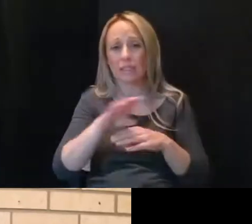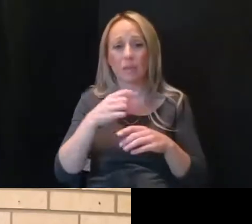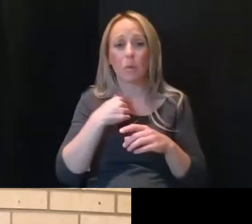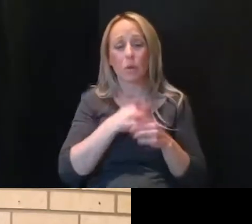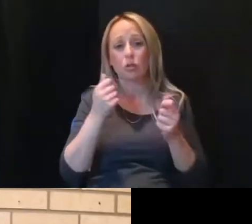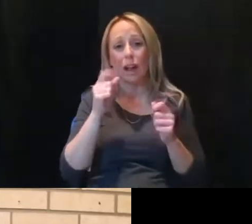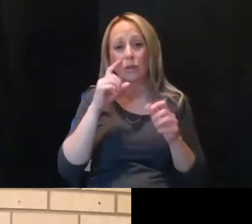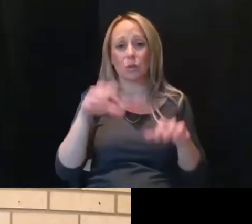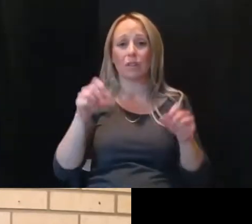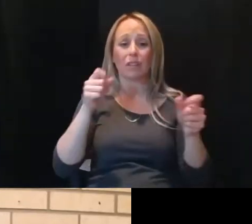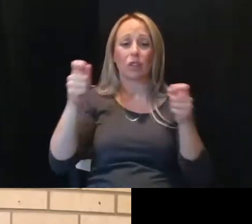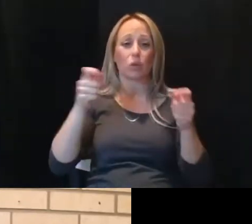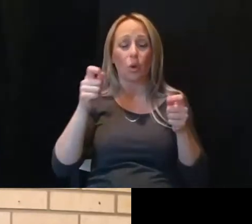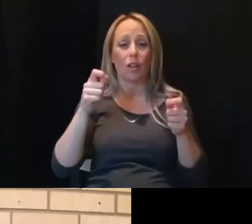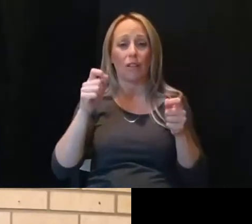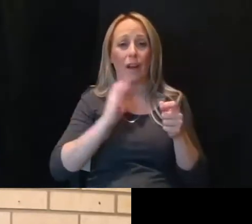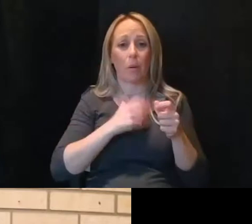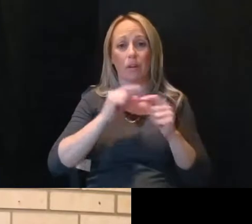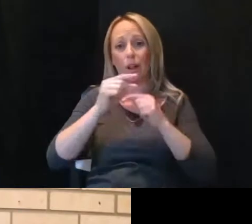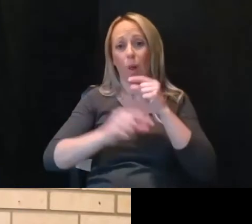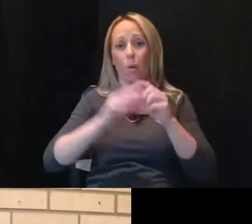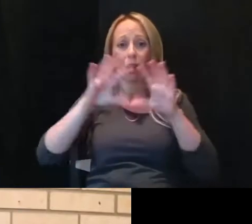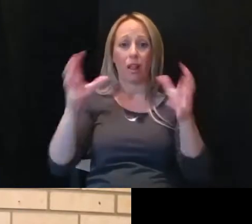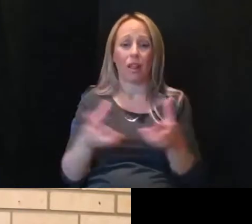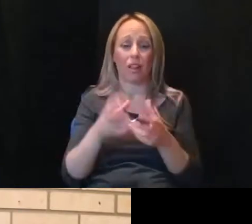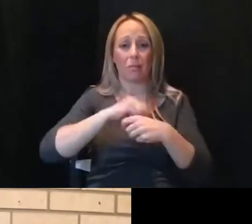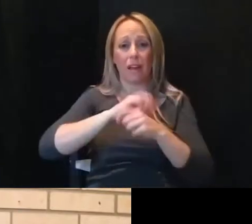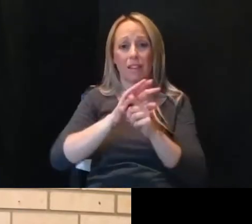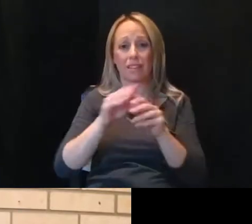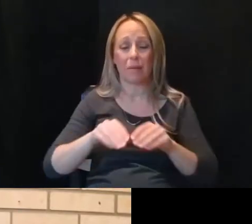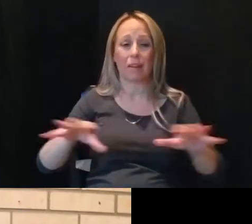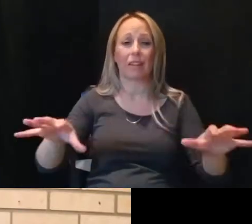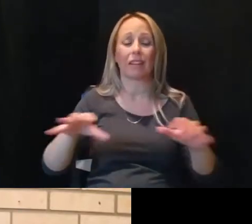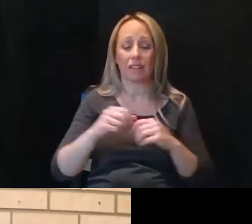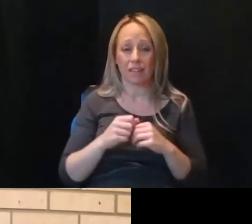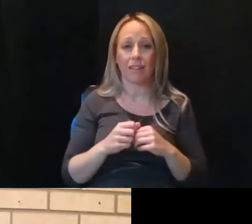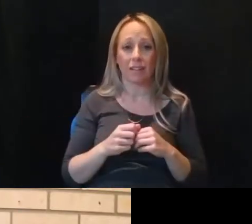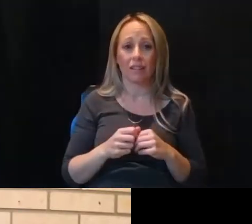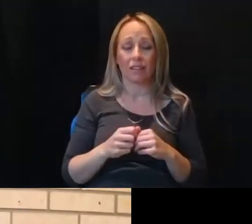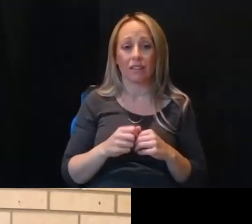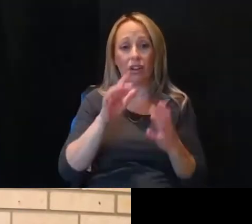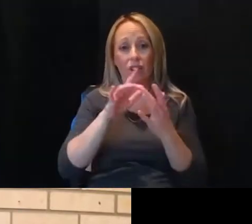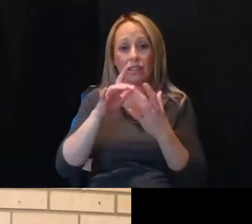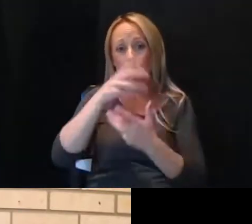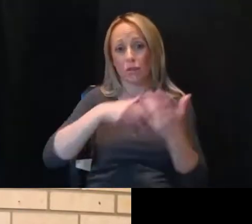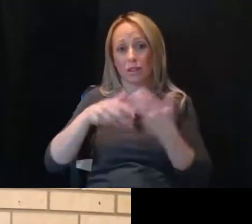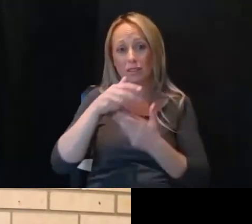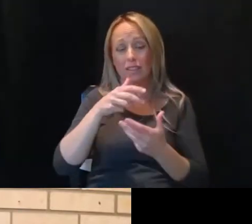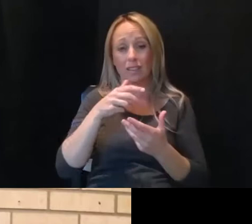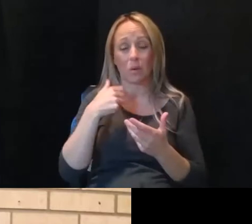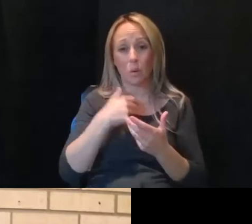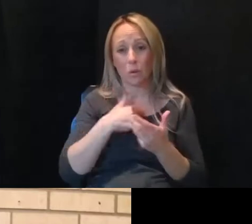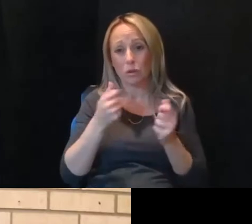pandemic with the only tools we have, tracing infections and urging people to wear a mask, watch